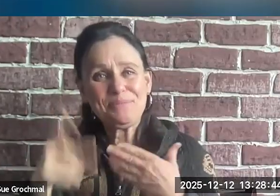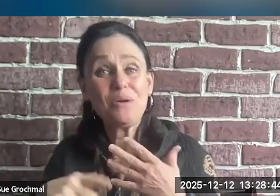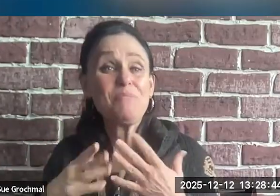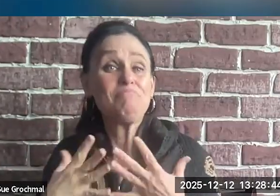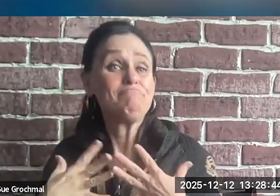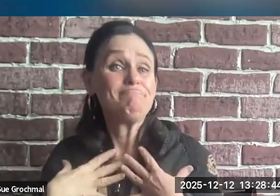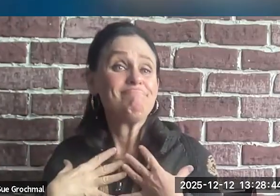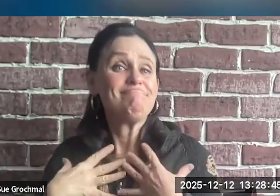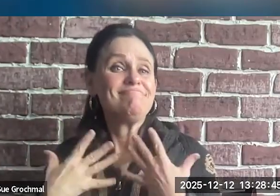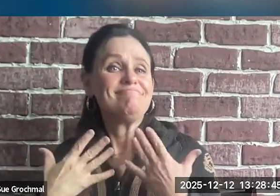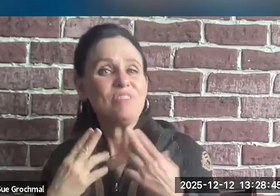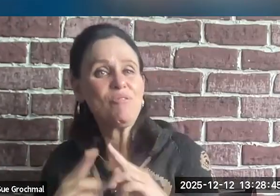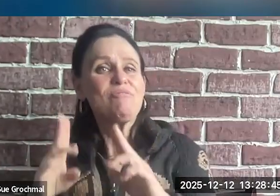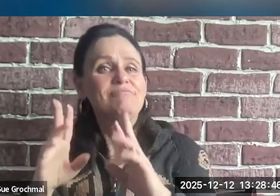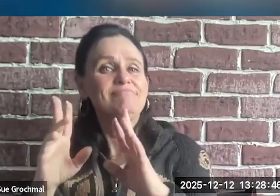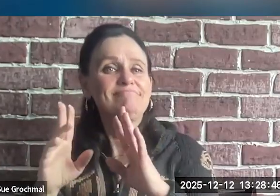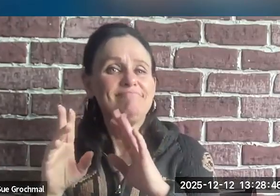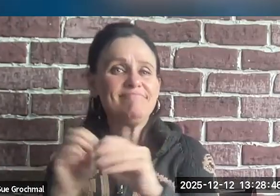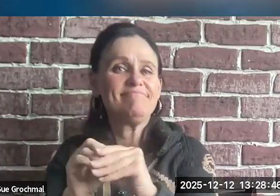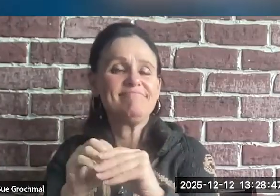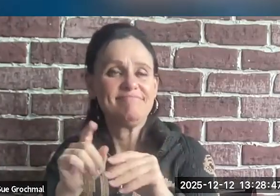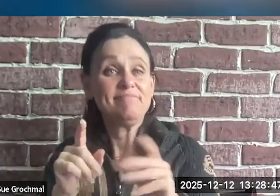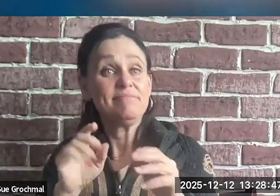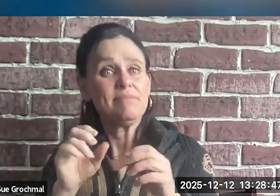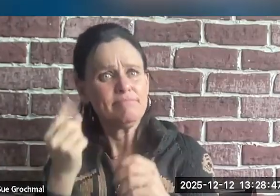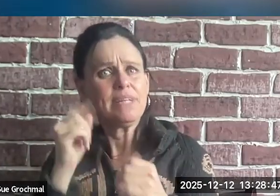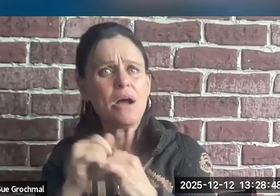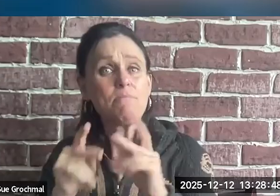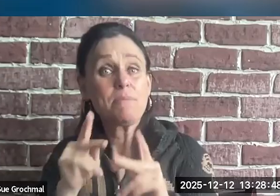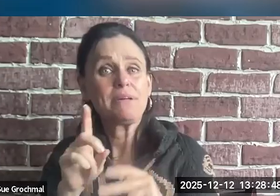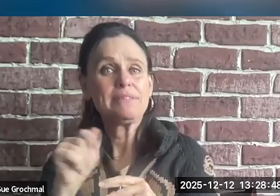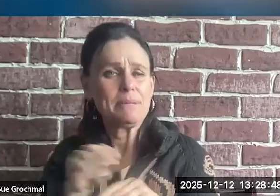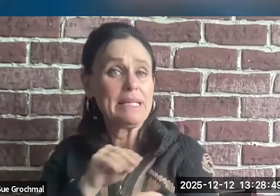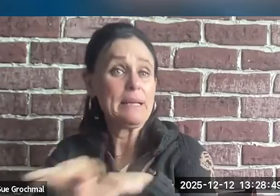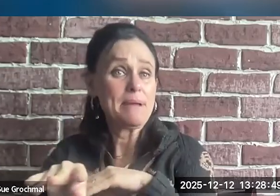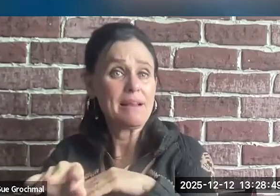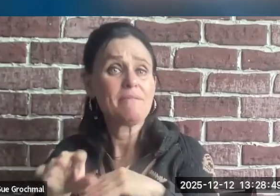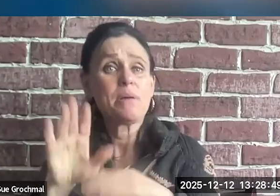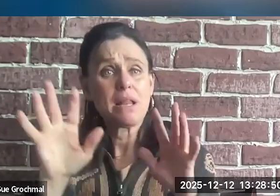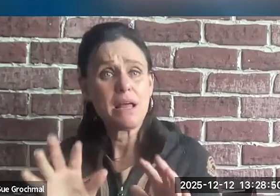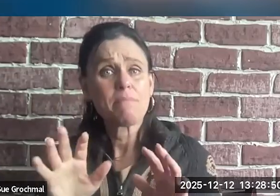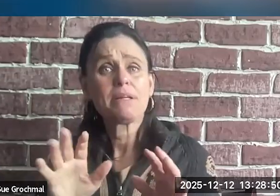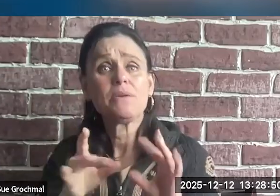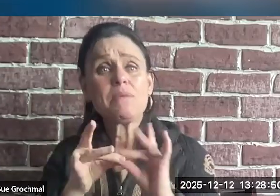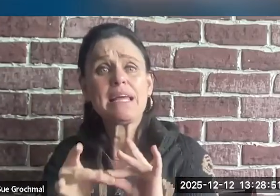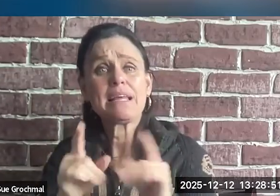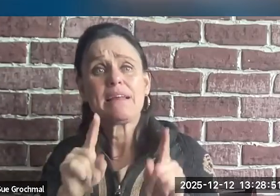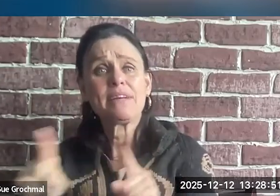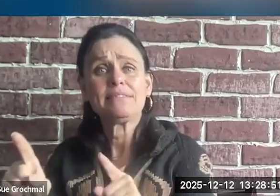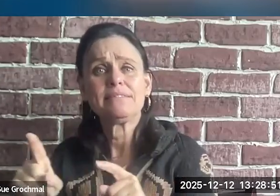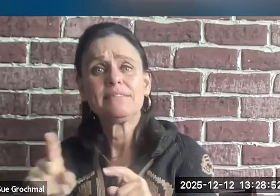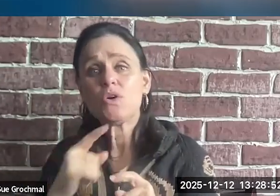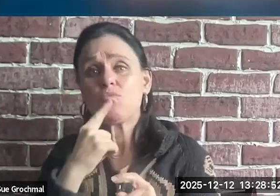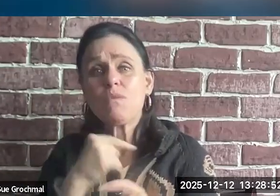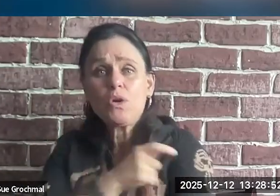to be a part of this initiative to better understand how people with disabilities are impacted by climate-related events. The Red